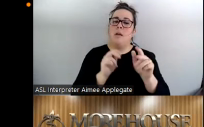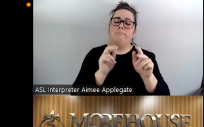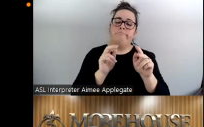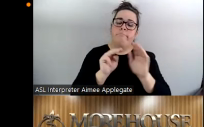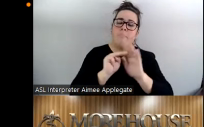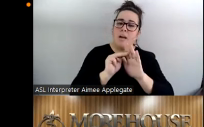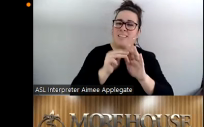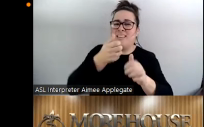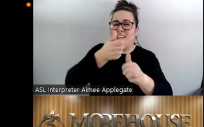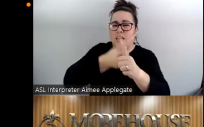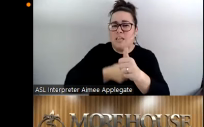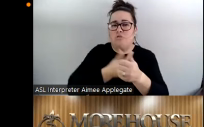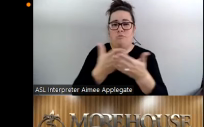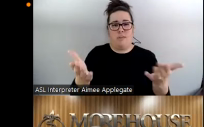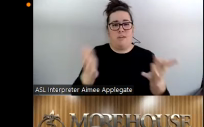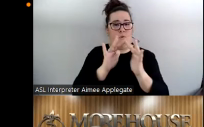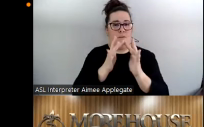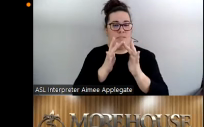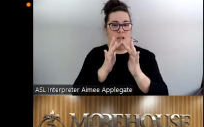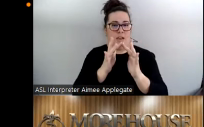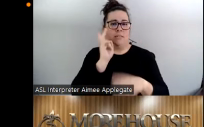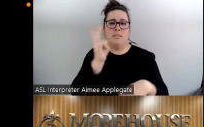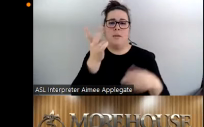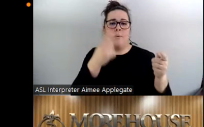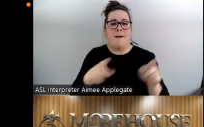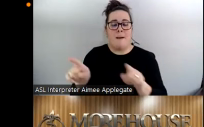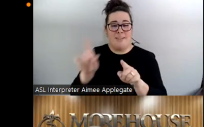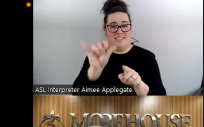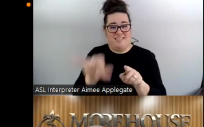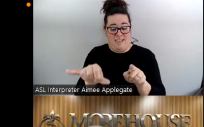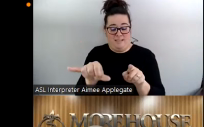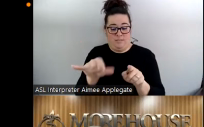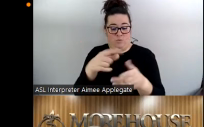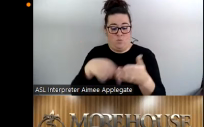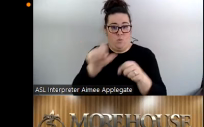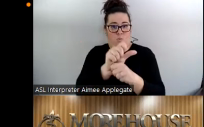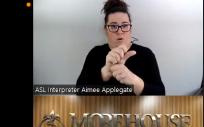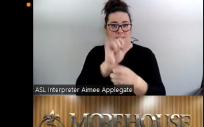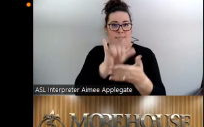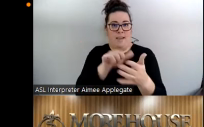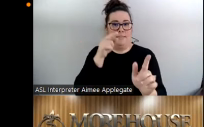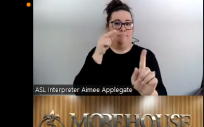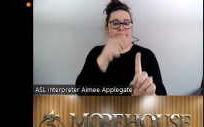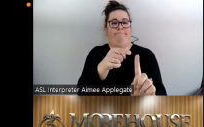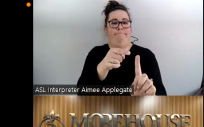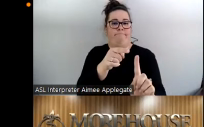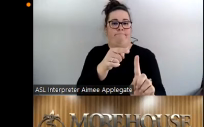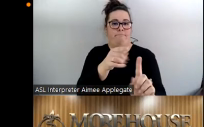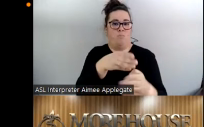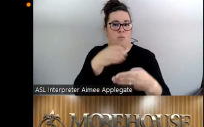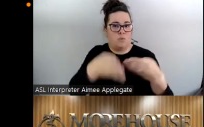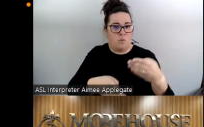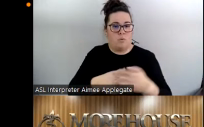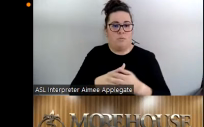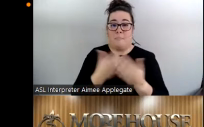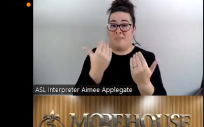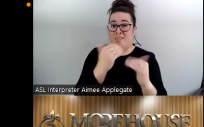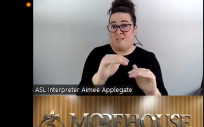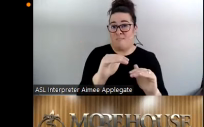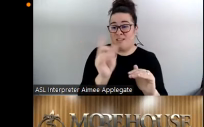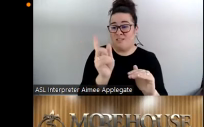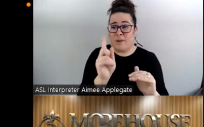could do. That's kind of how it worked. That was the intended outcome. So we really don't know where the limits are. And there is from that a